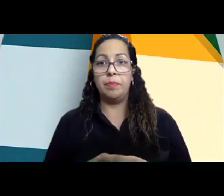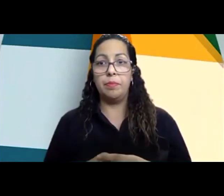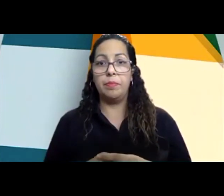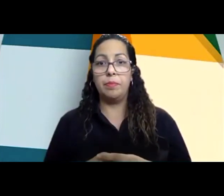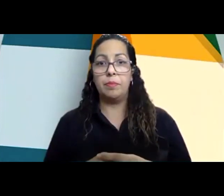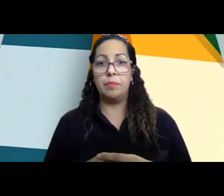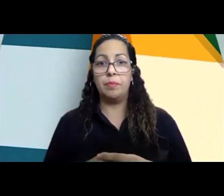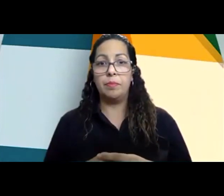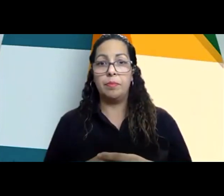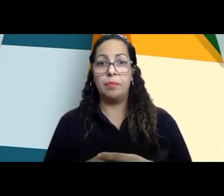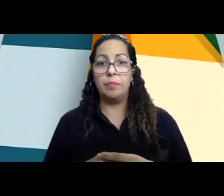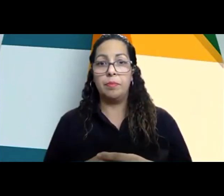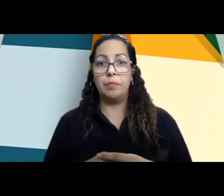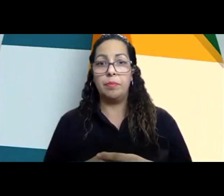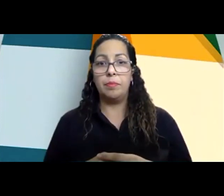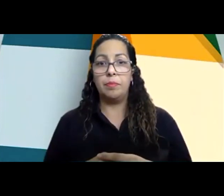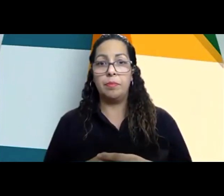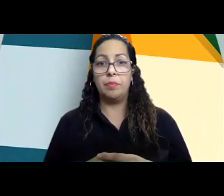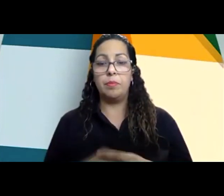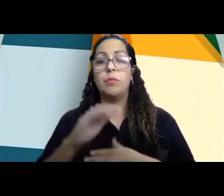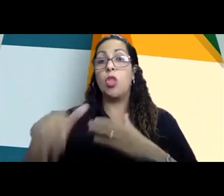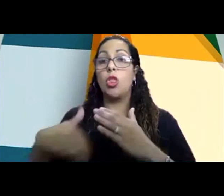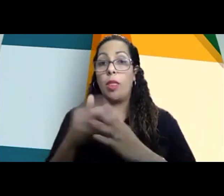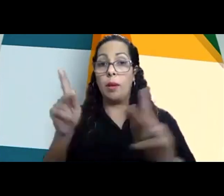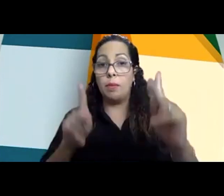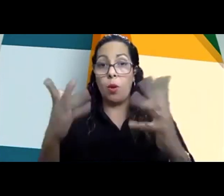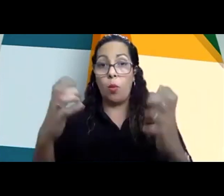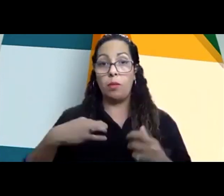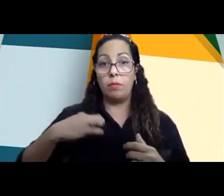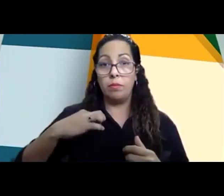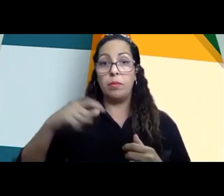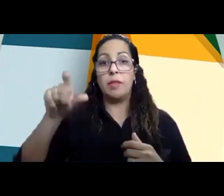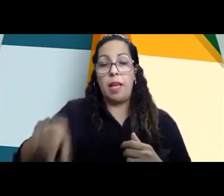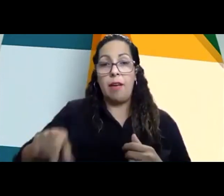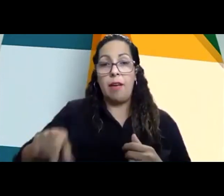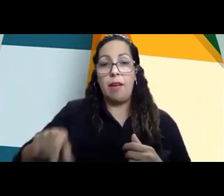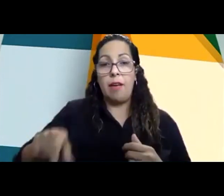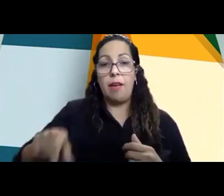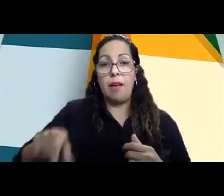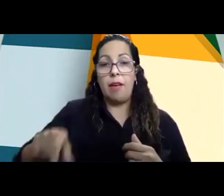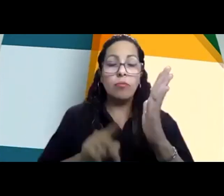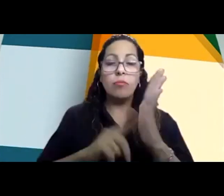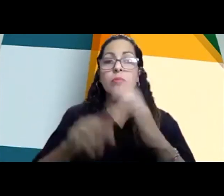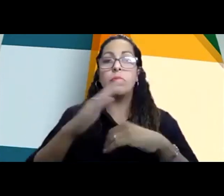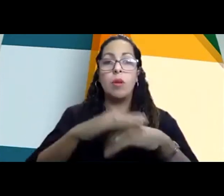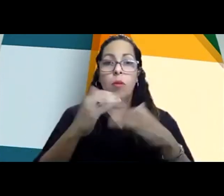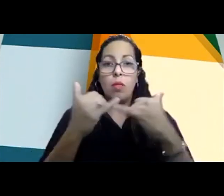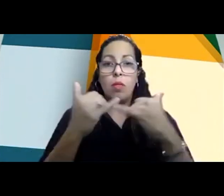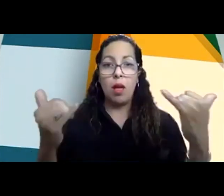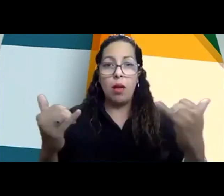prospective proposers must monitor the website to retrieve